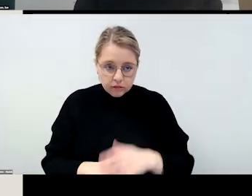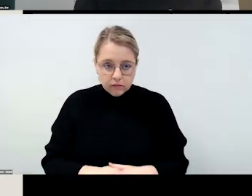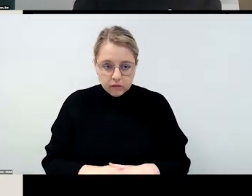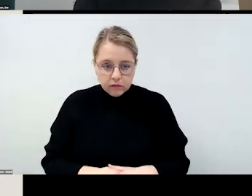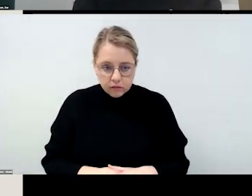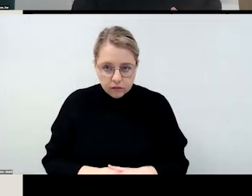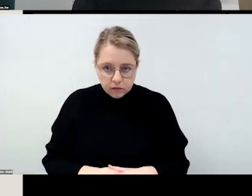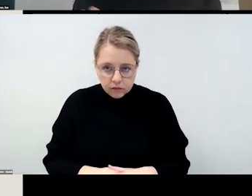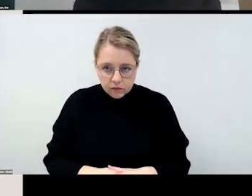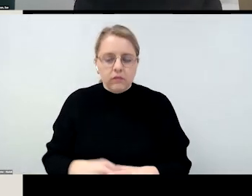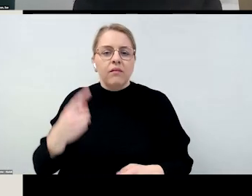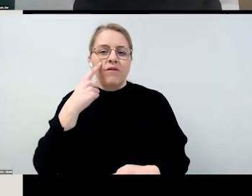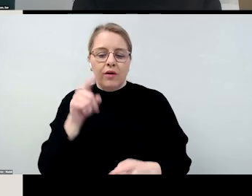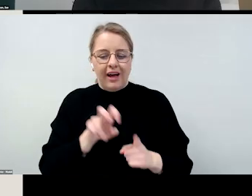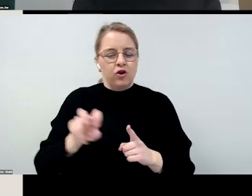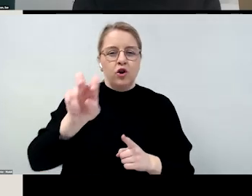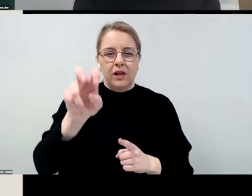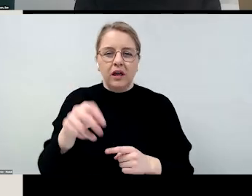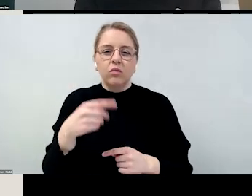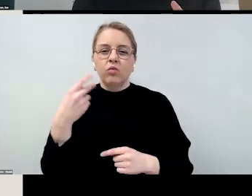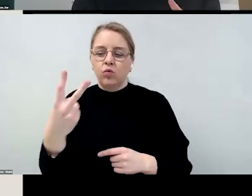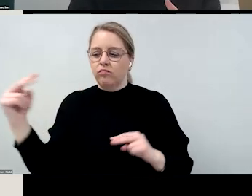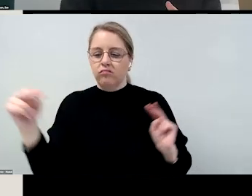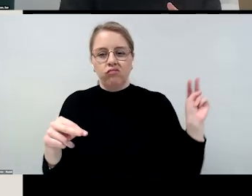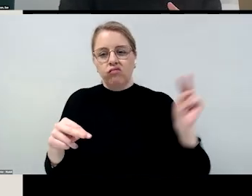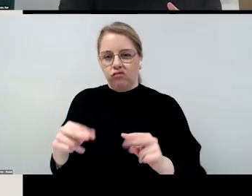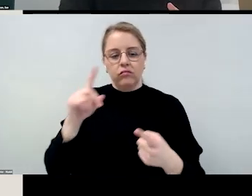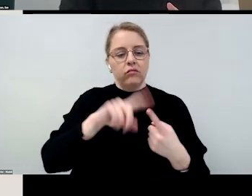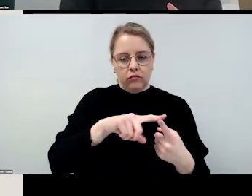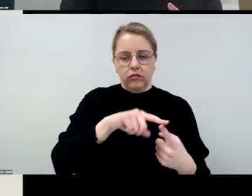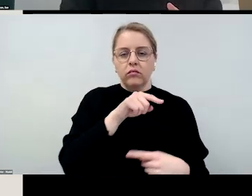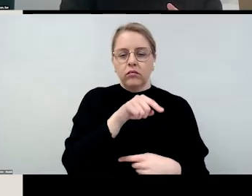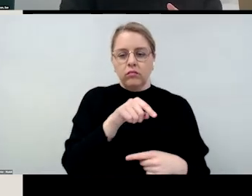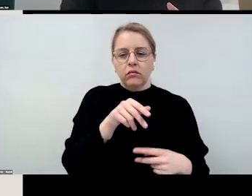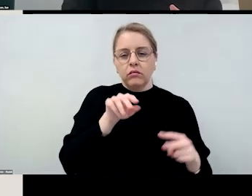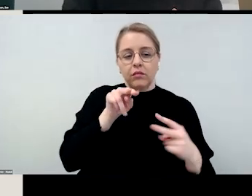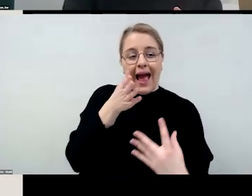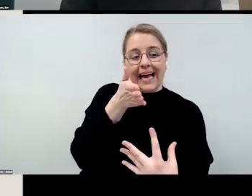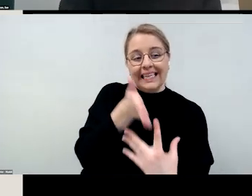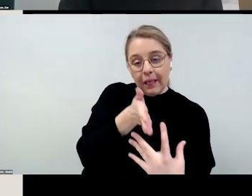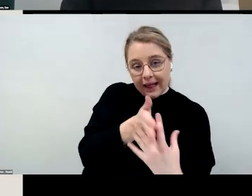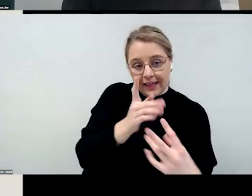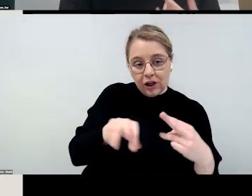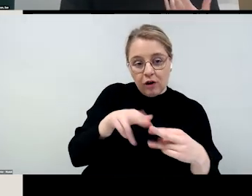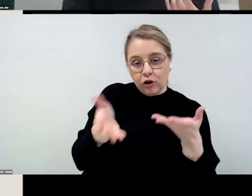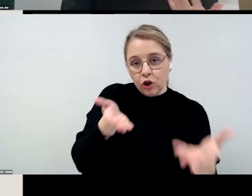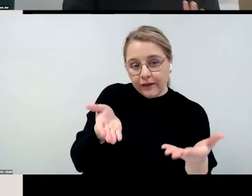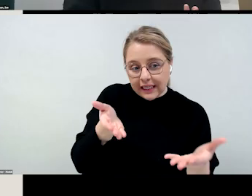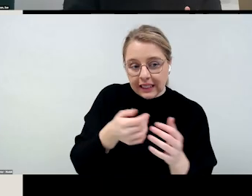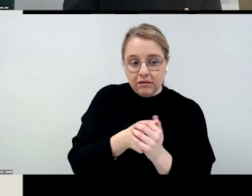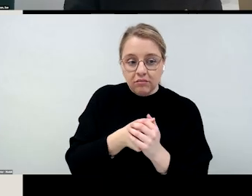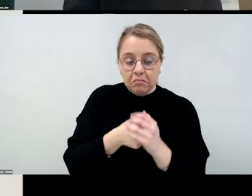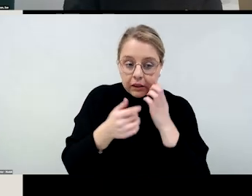journey from two angles. The first angle being the influence of the accessibility of services. So this is